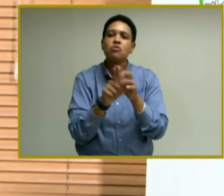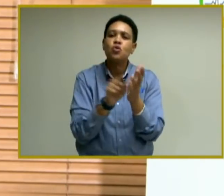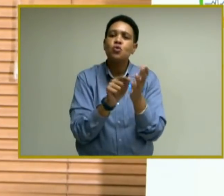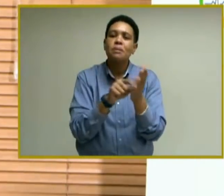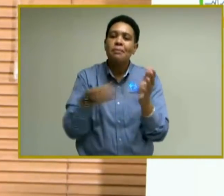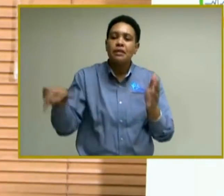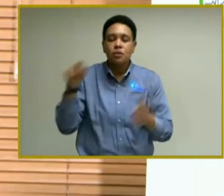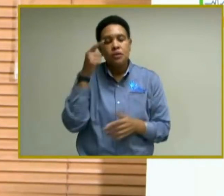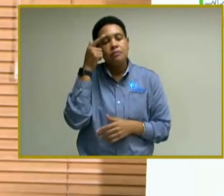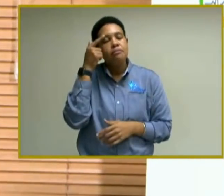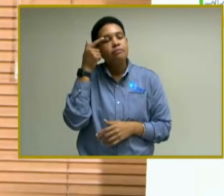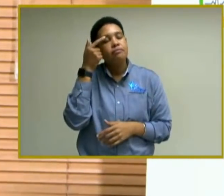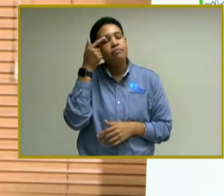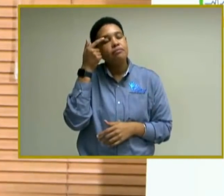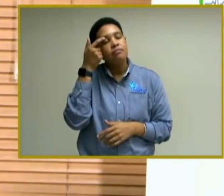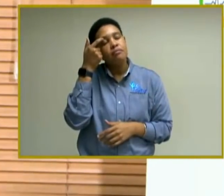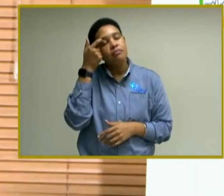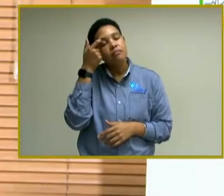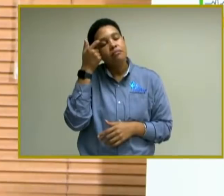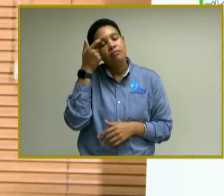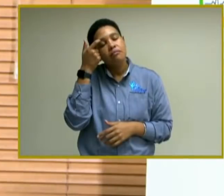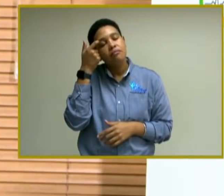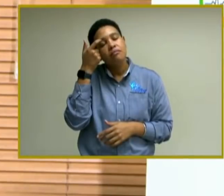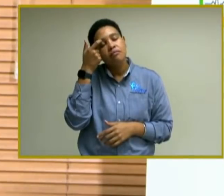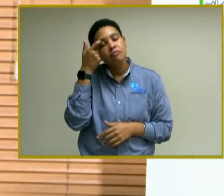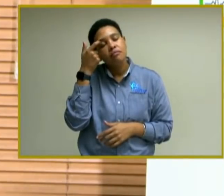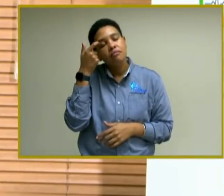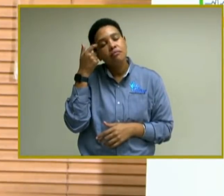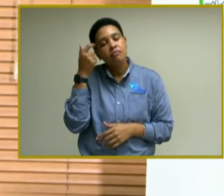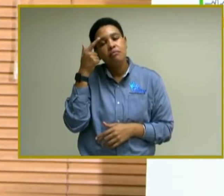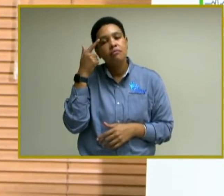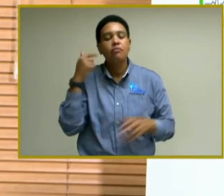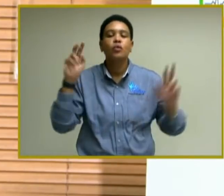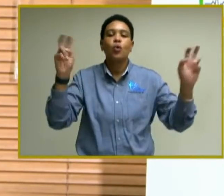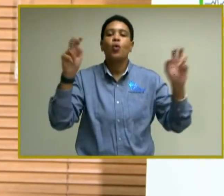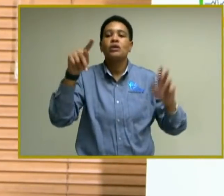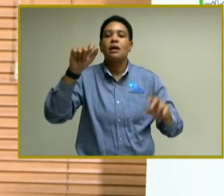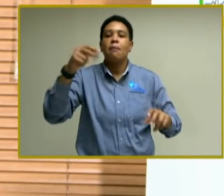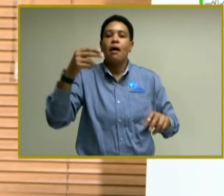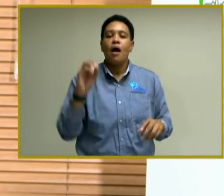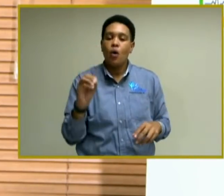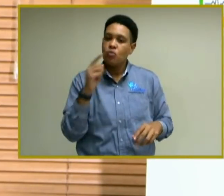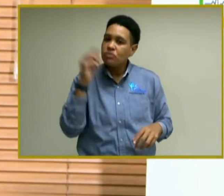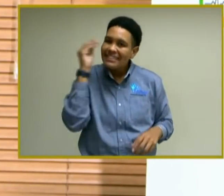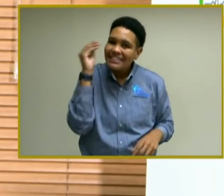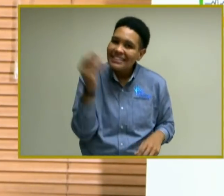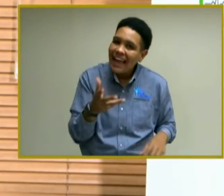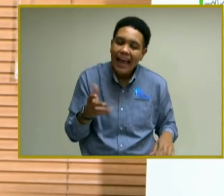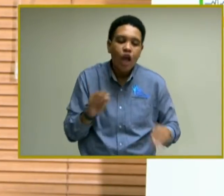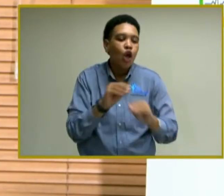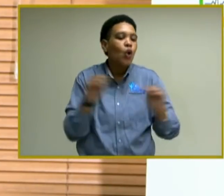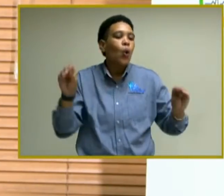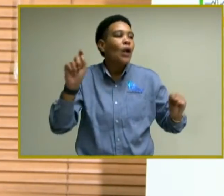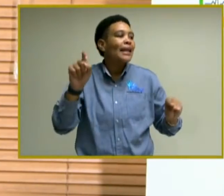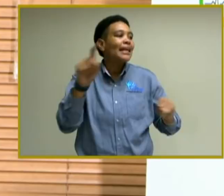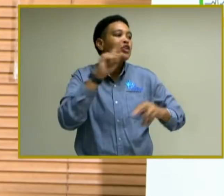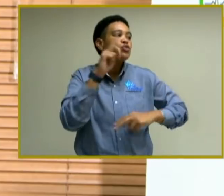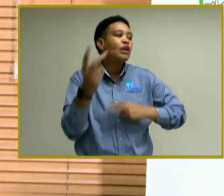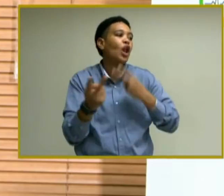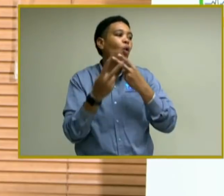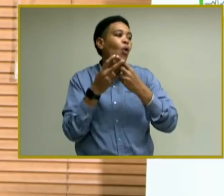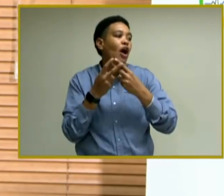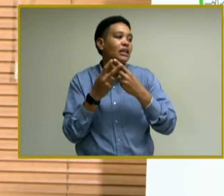this week, on which quotes the Pan American Health Organization as saying that there is no need to